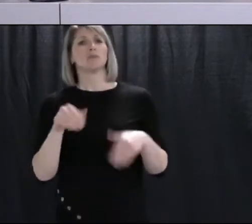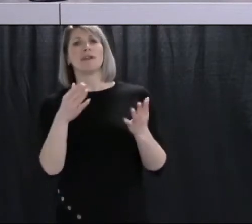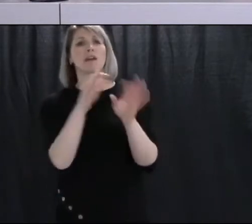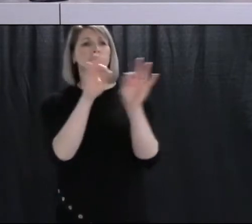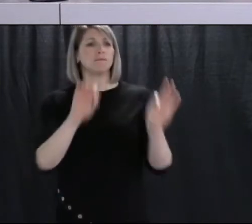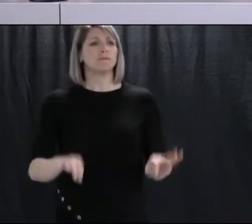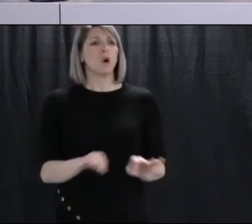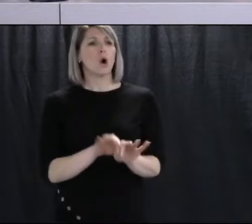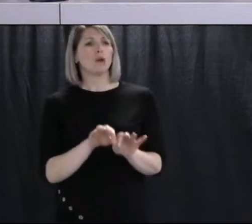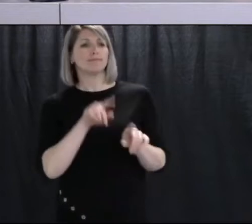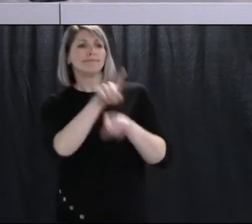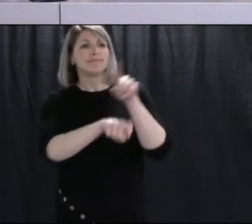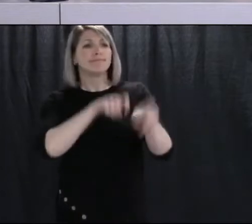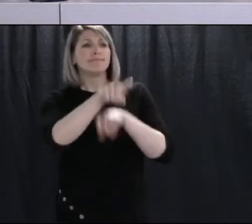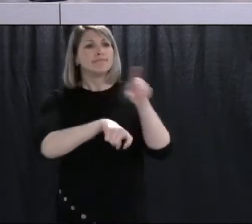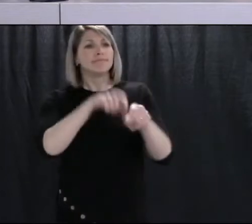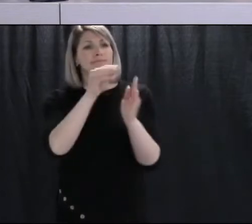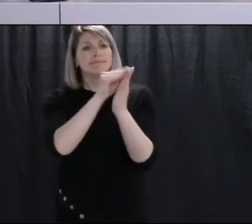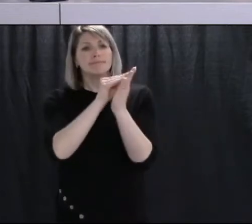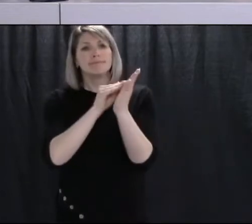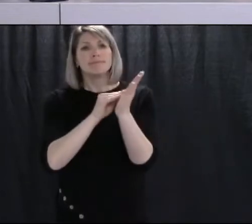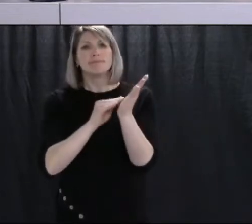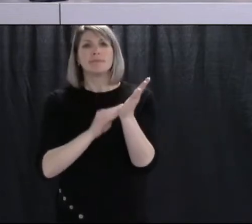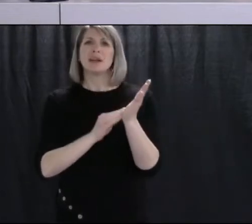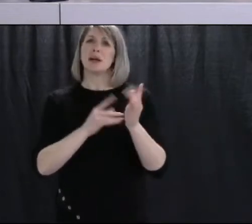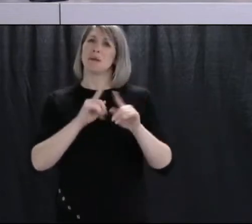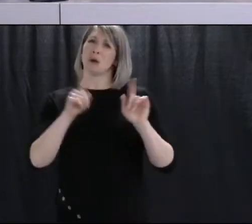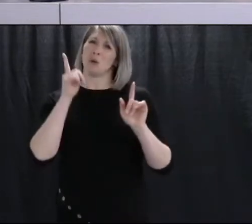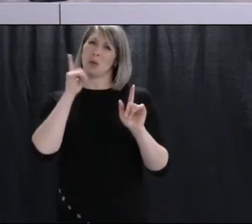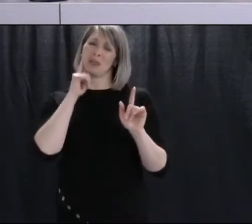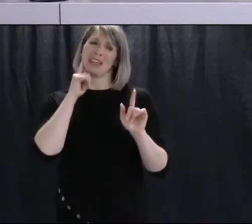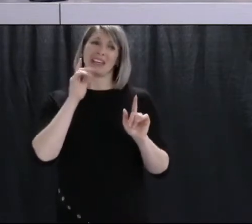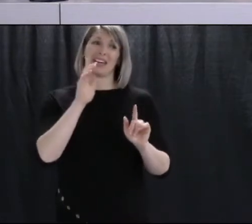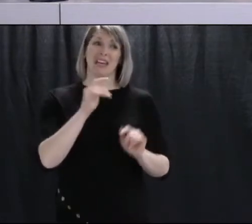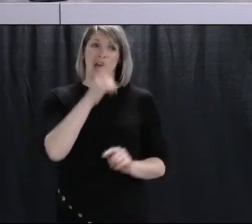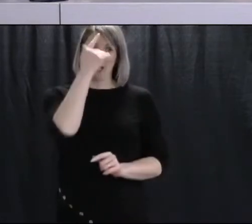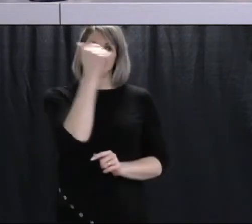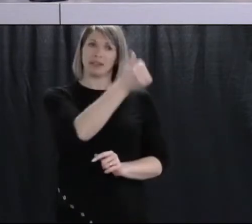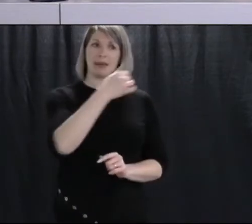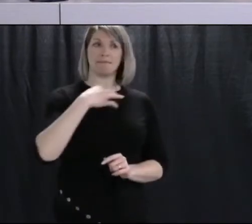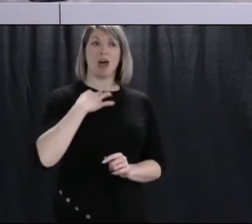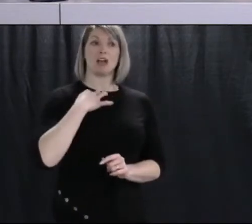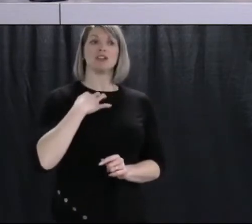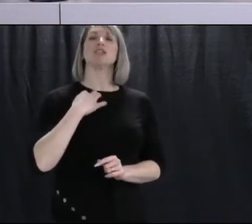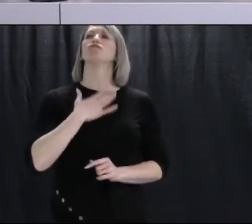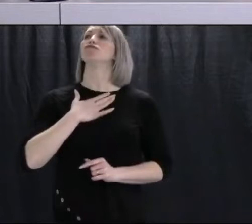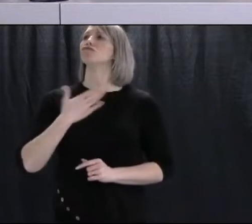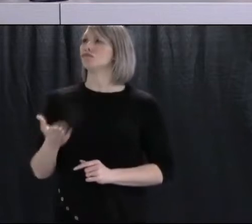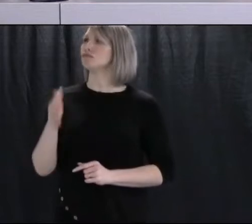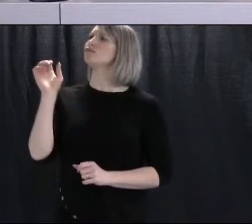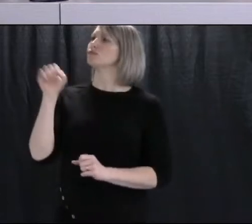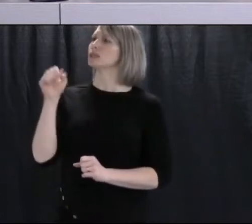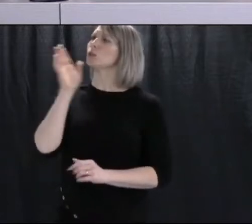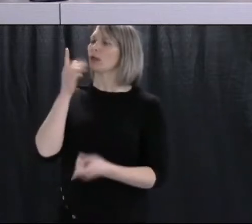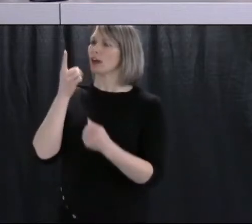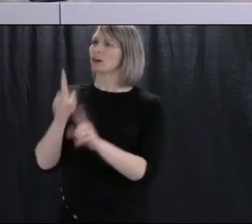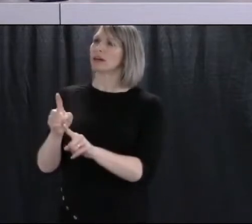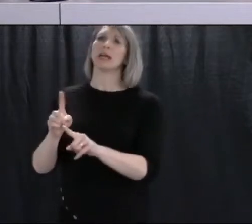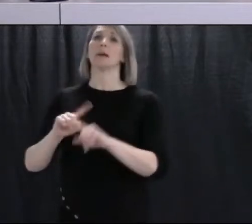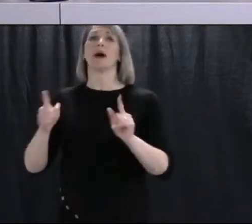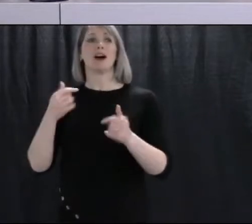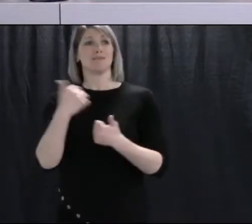that. But at some point, should this remain voluntary, or should you take that kind of action? I mean, we are surrounded by